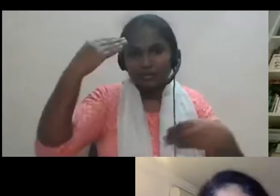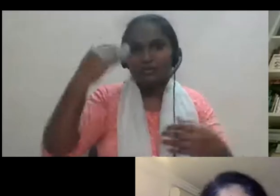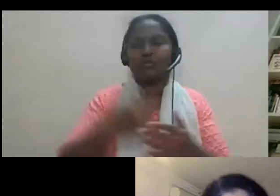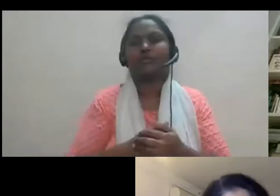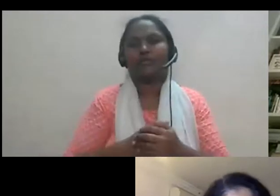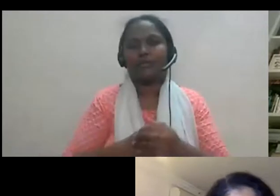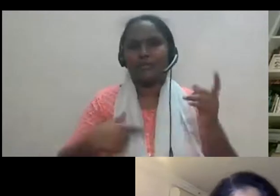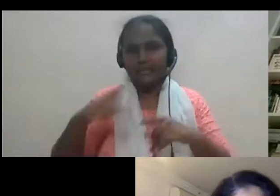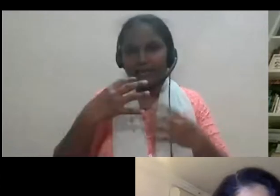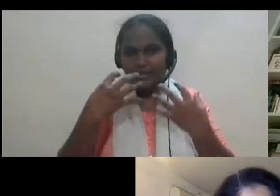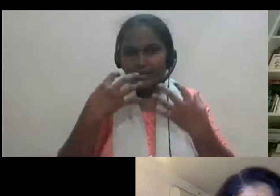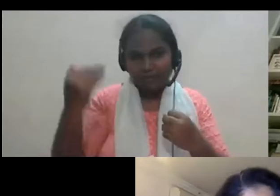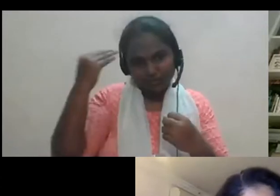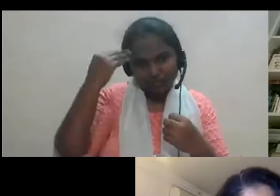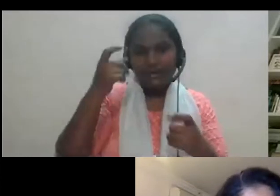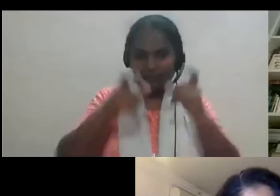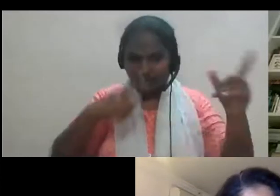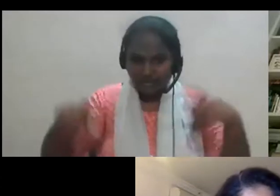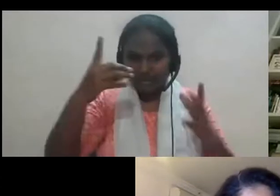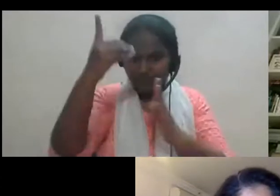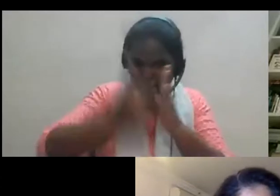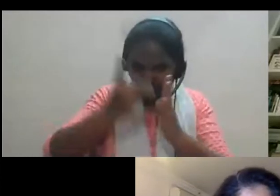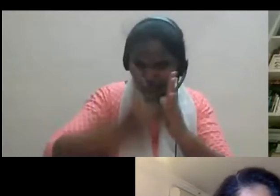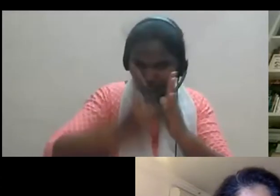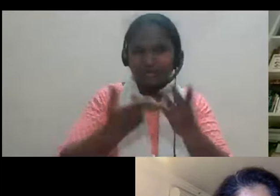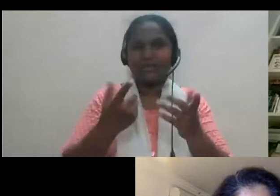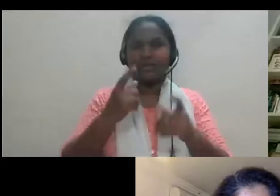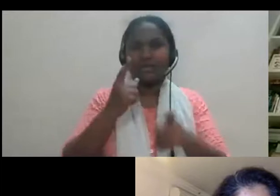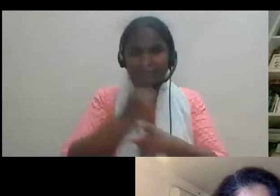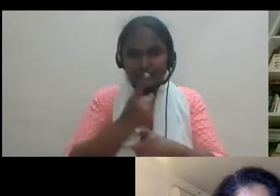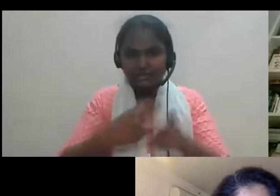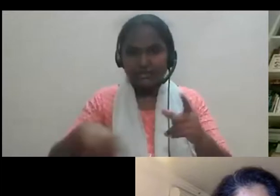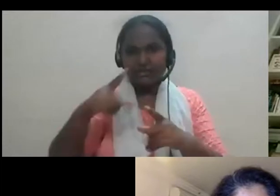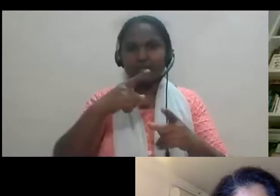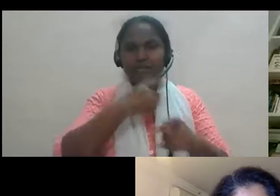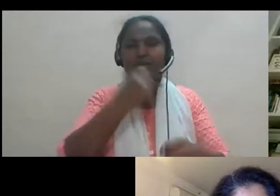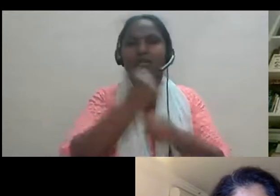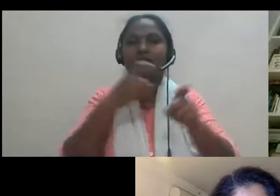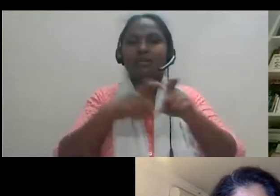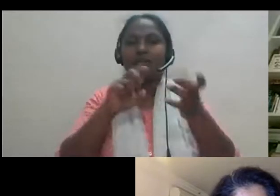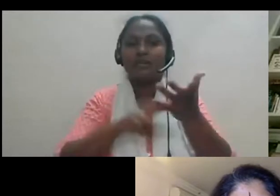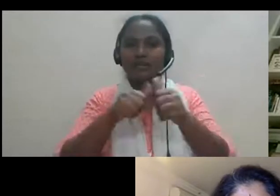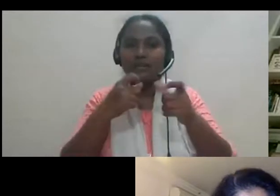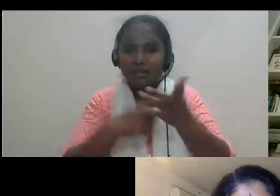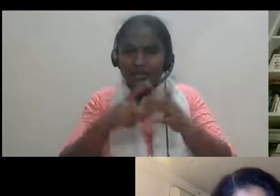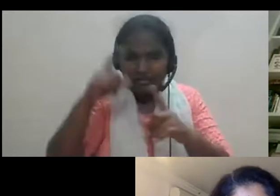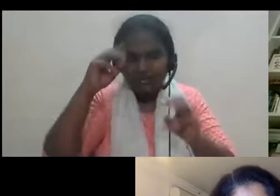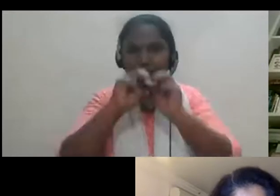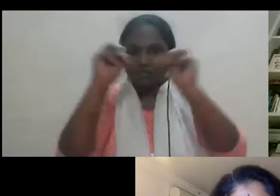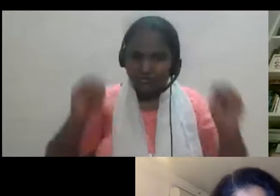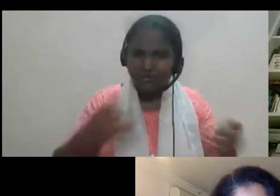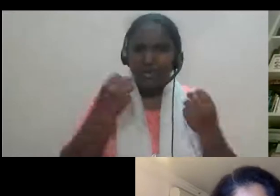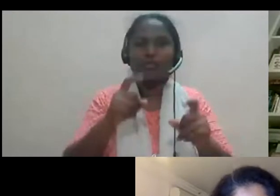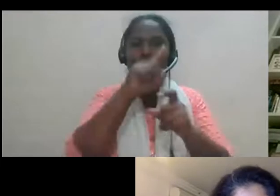if we can then know if those people who download are teachers, because they generally want to get in touch with the museum and have